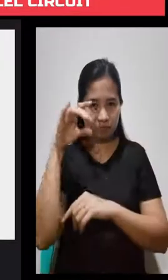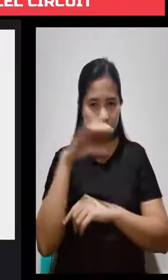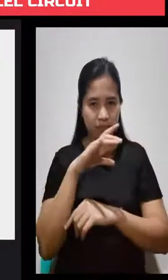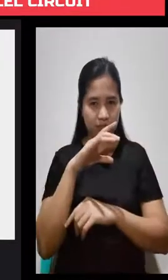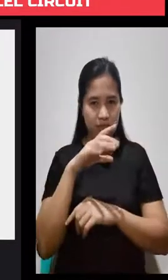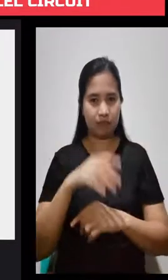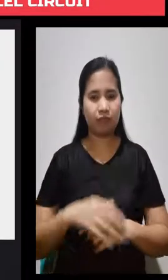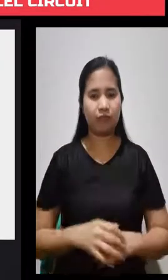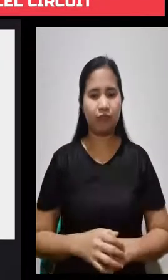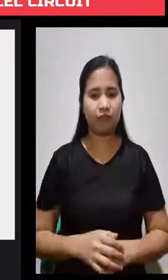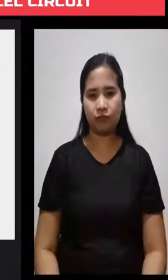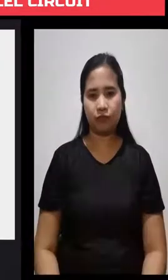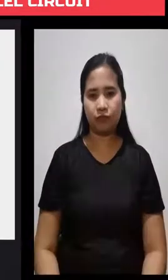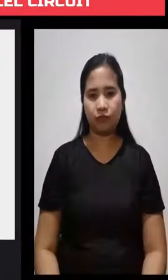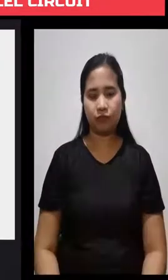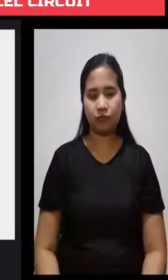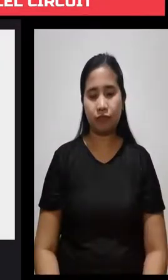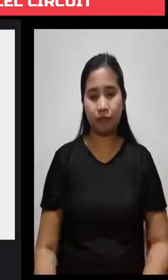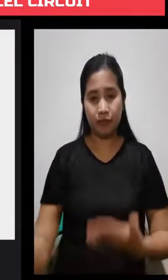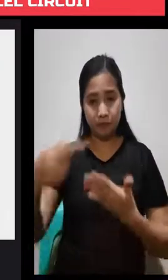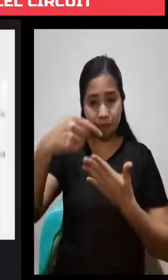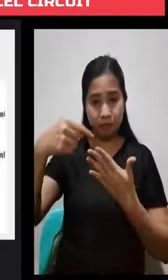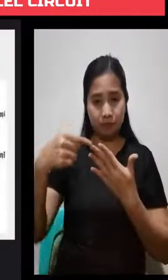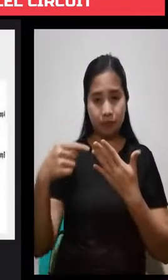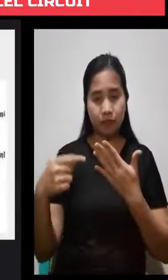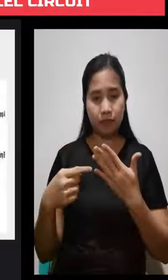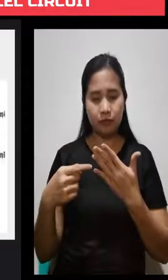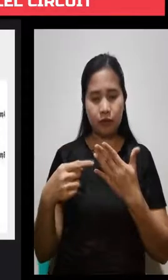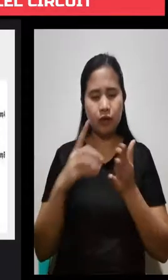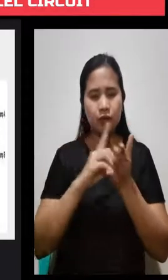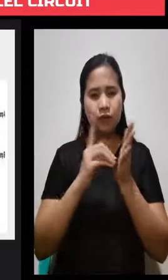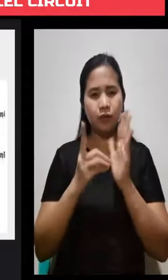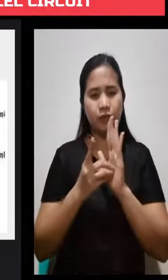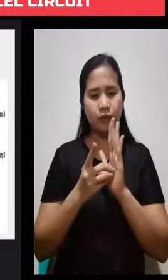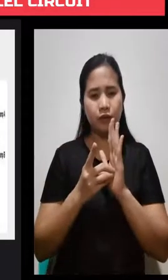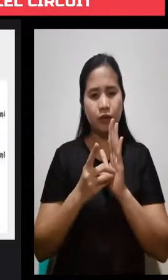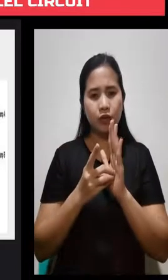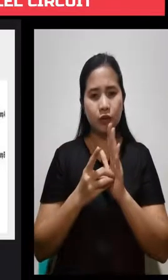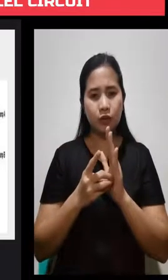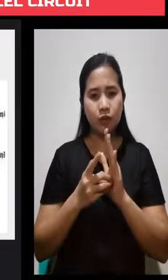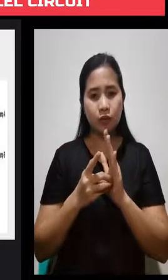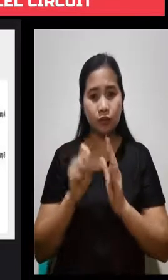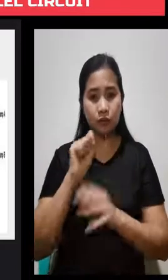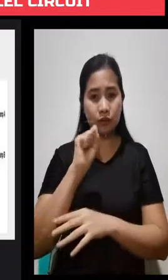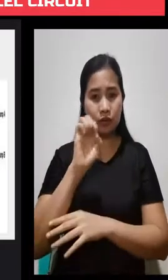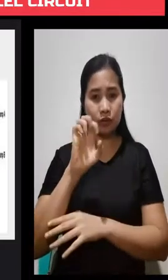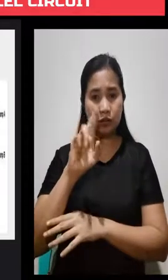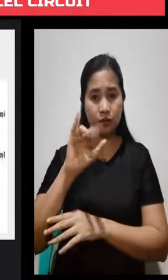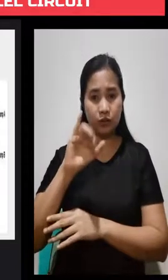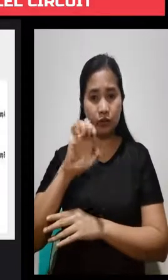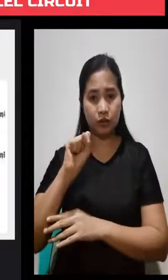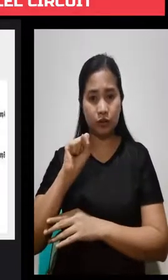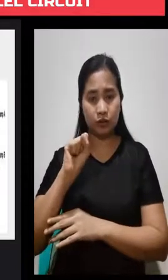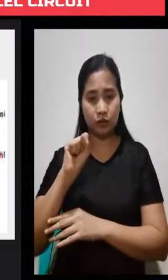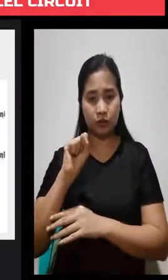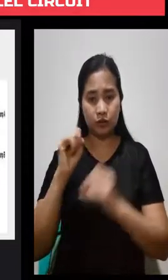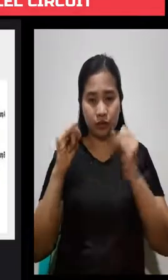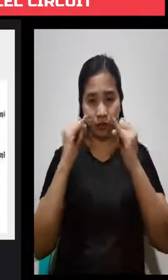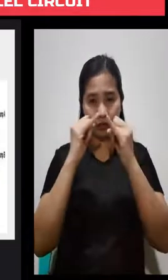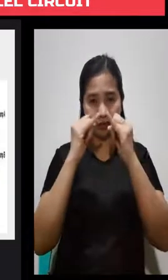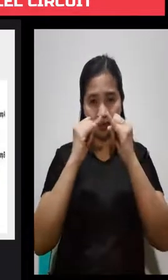Here are other definitions of series circuit. This is the picture and this is